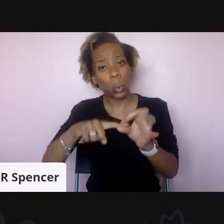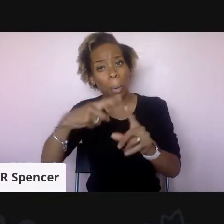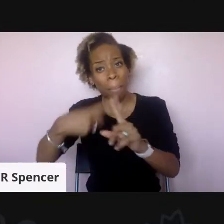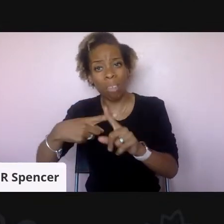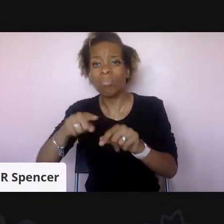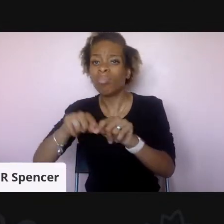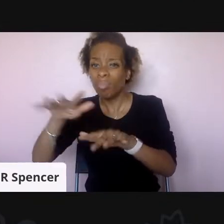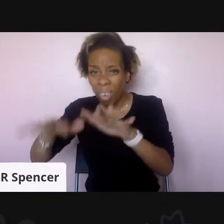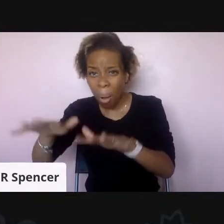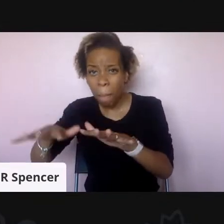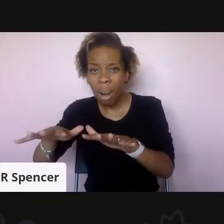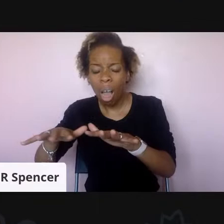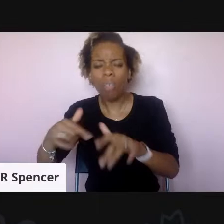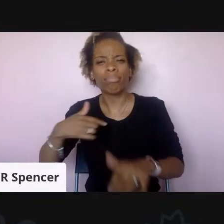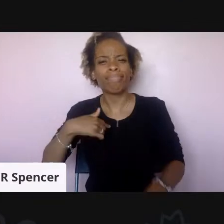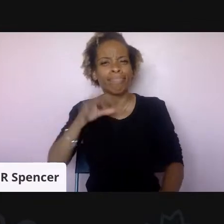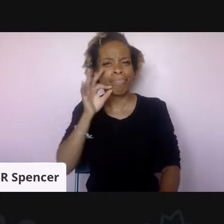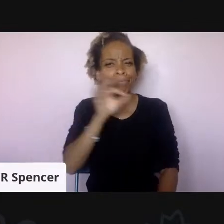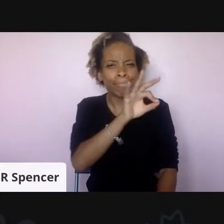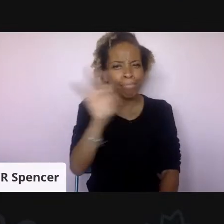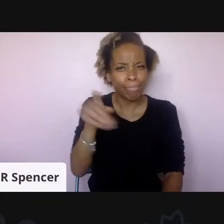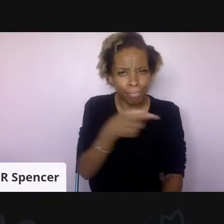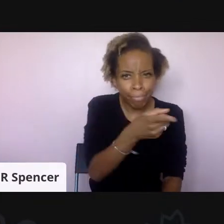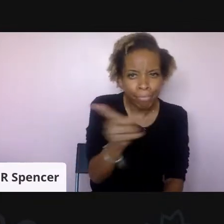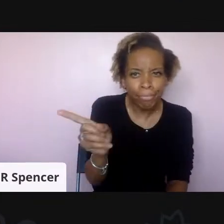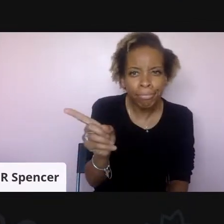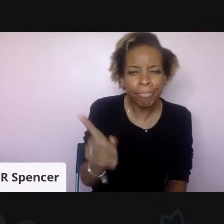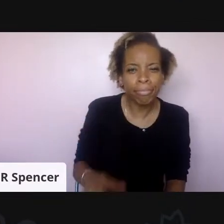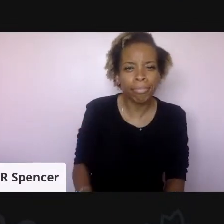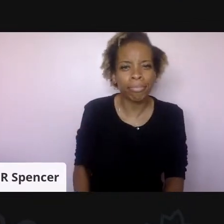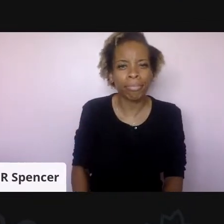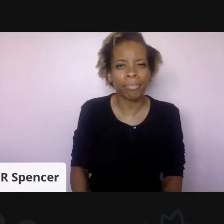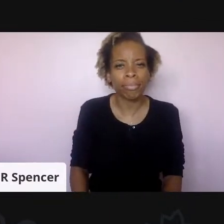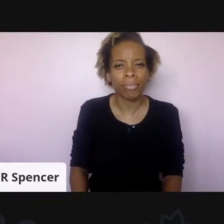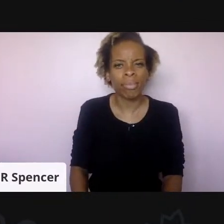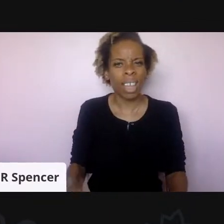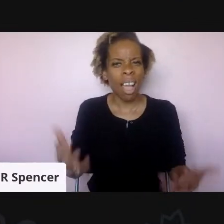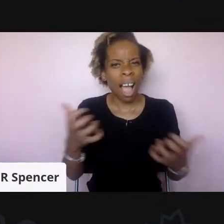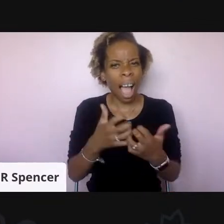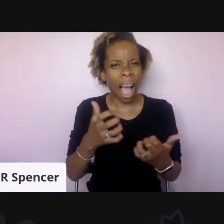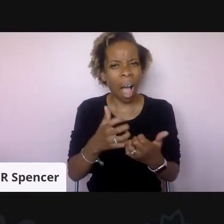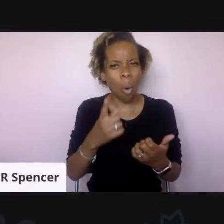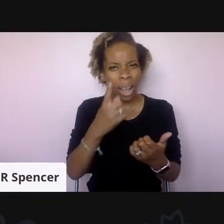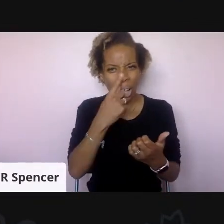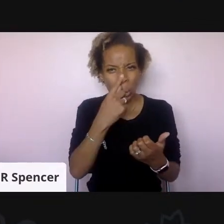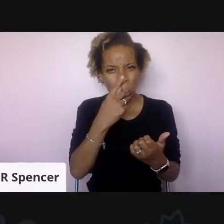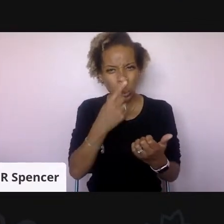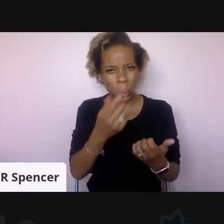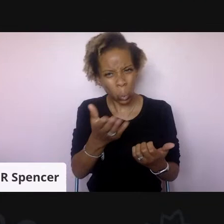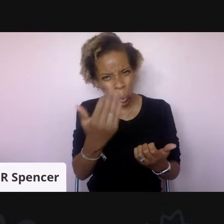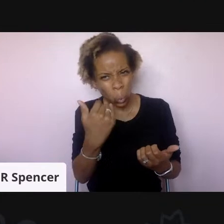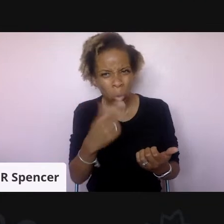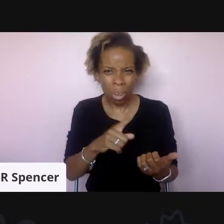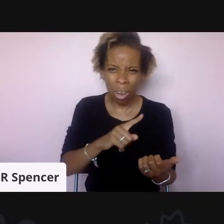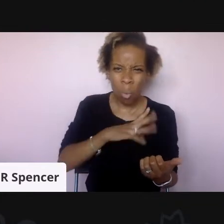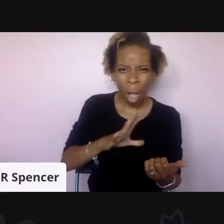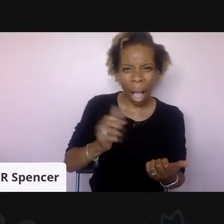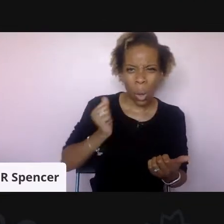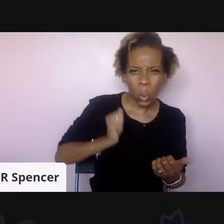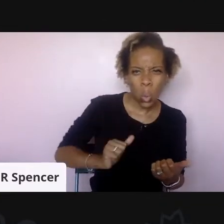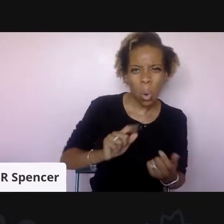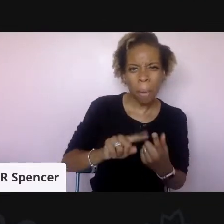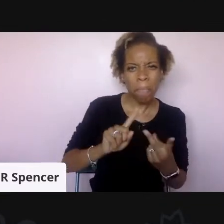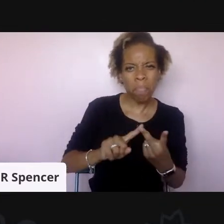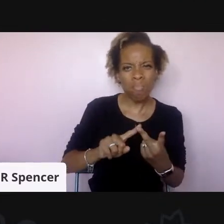So questions: how can you call out assumptions, attitudes, practices that are in your